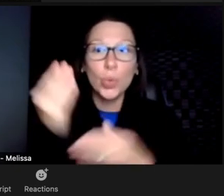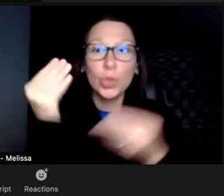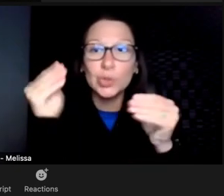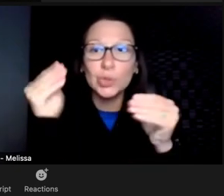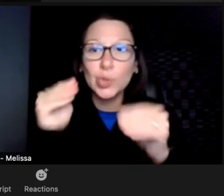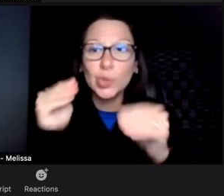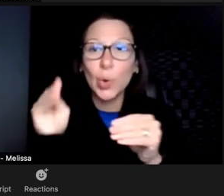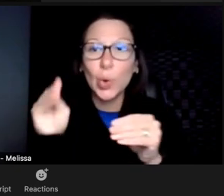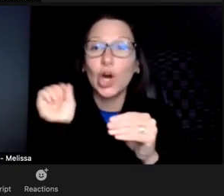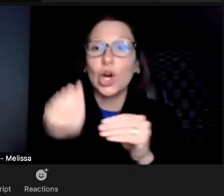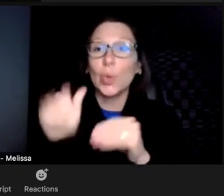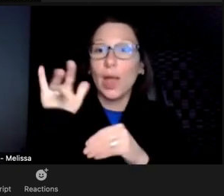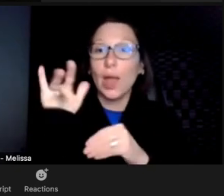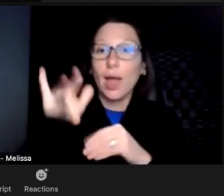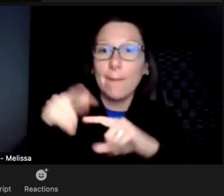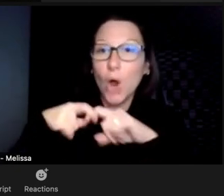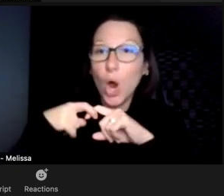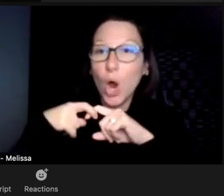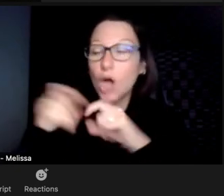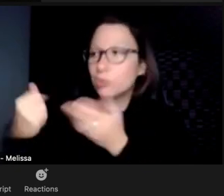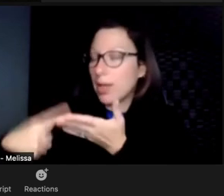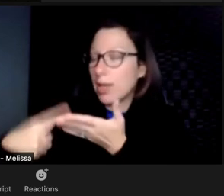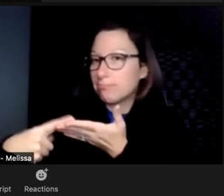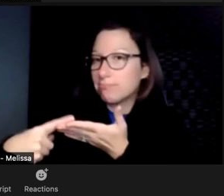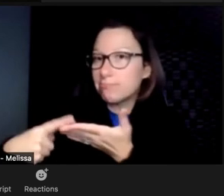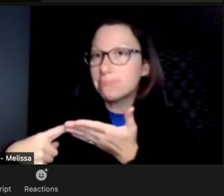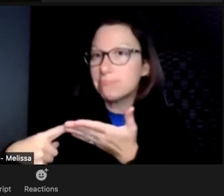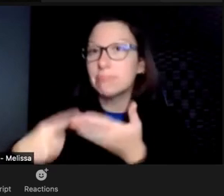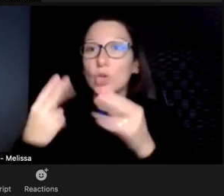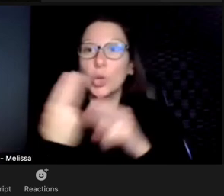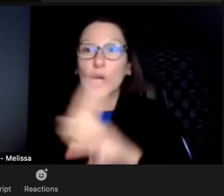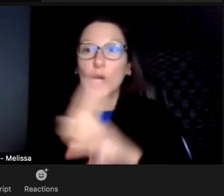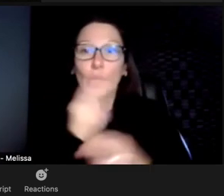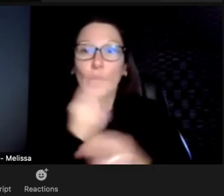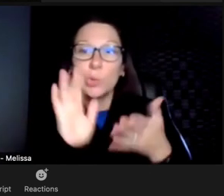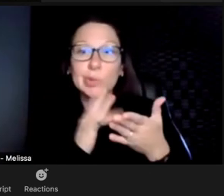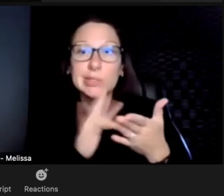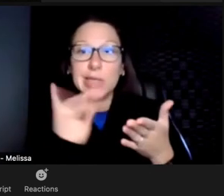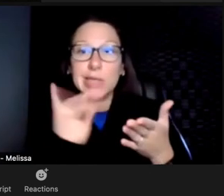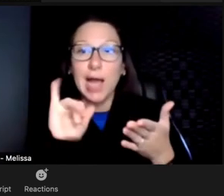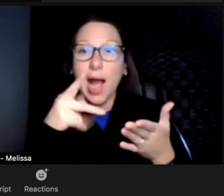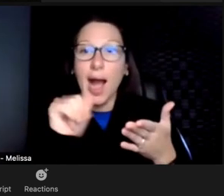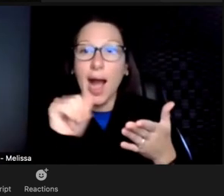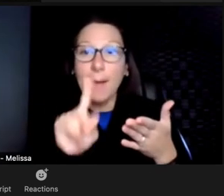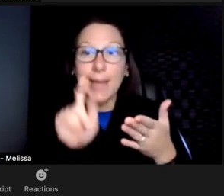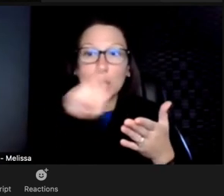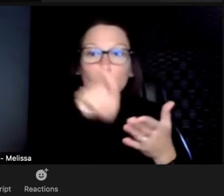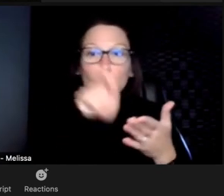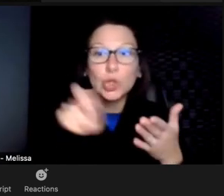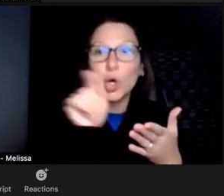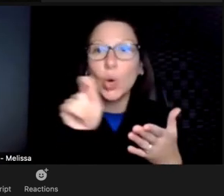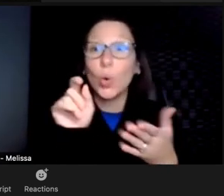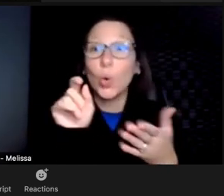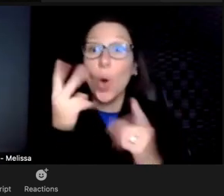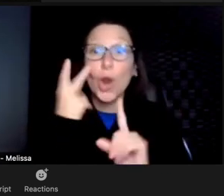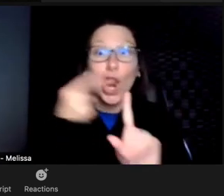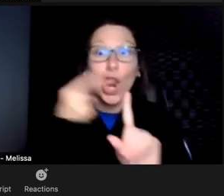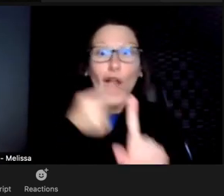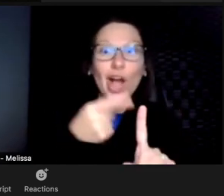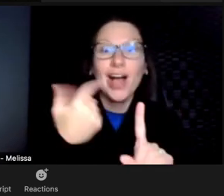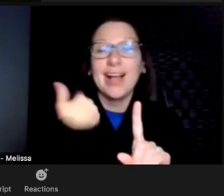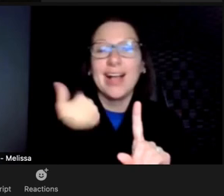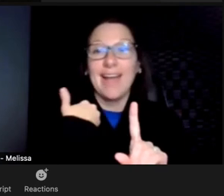talk about what you're seeing, and you can, use the markup on your iPad or whatever to, to circle. Oh yeah, let's look at that. There's a